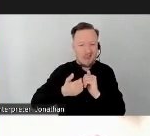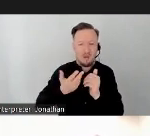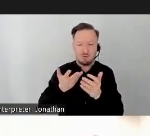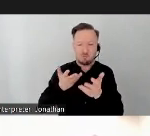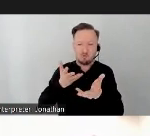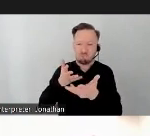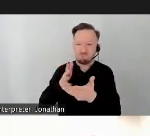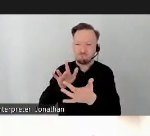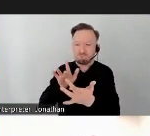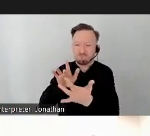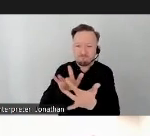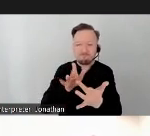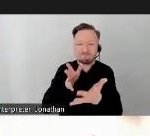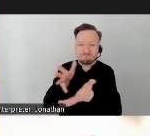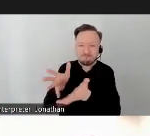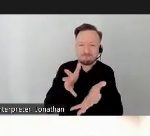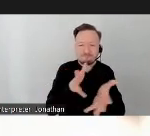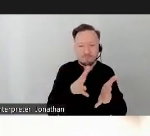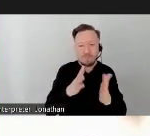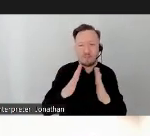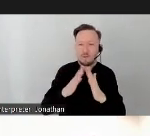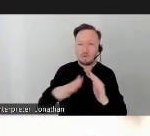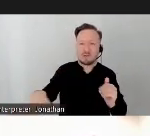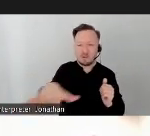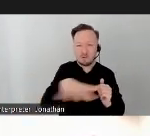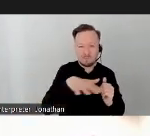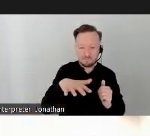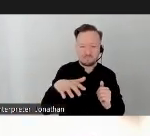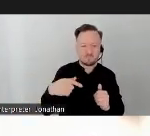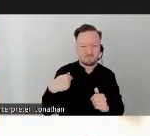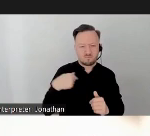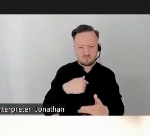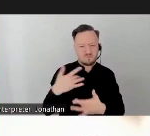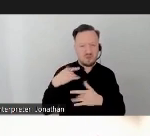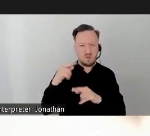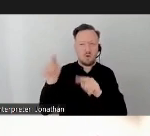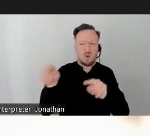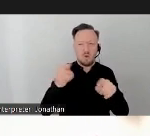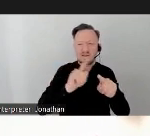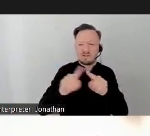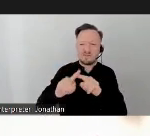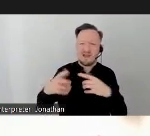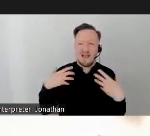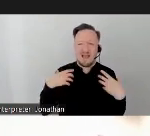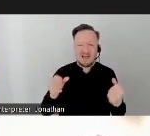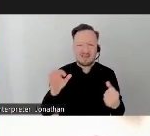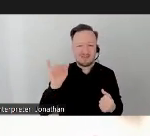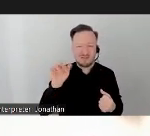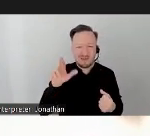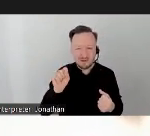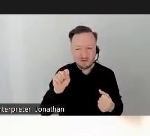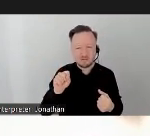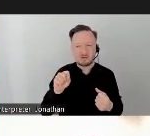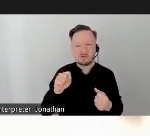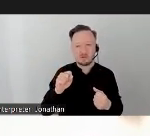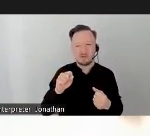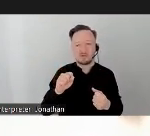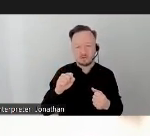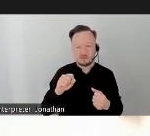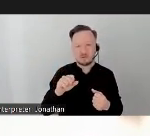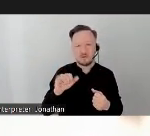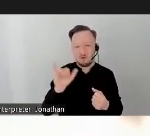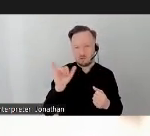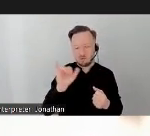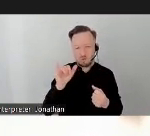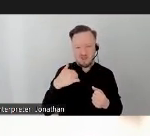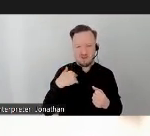communities. We are typically at the health fairs that are sponsored by various organizations. As mentioned in my bio, we have made connections